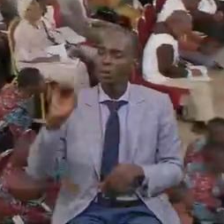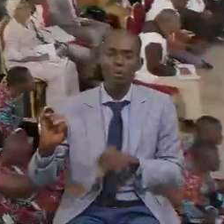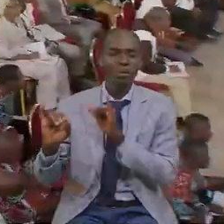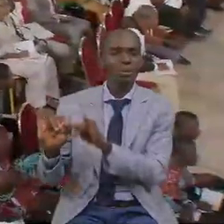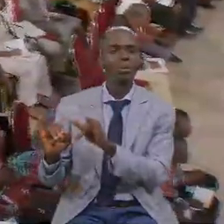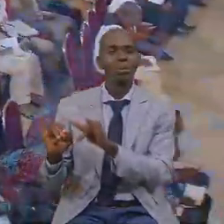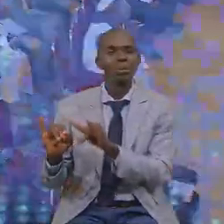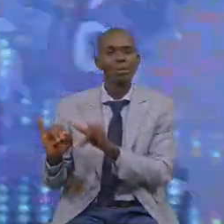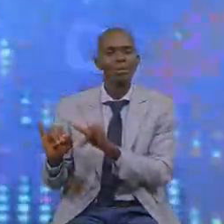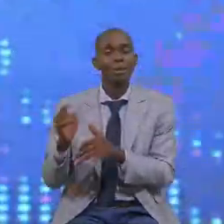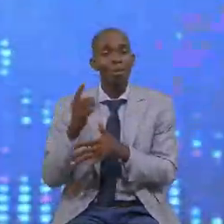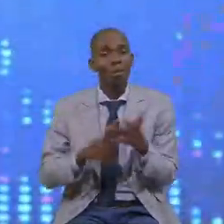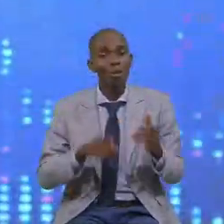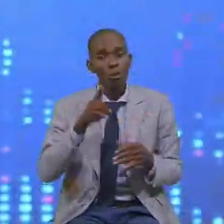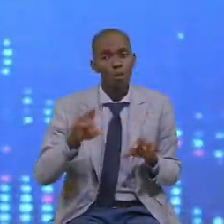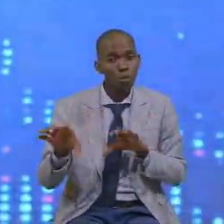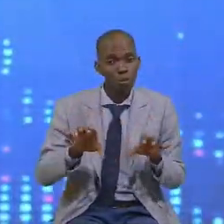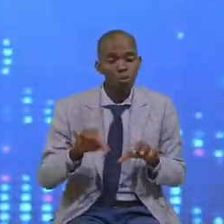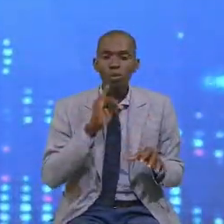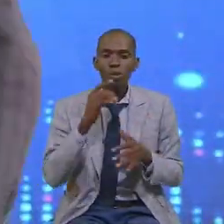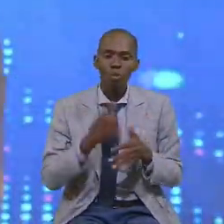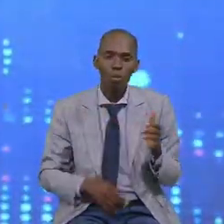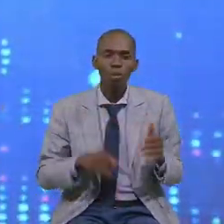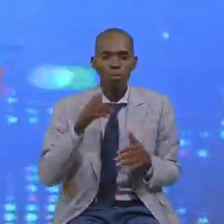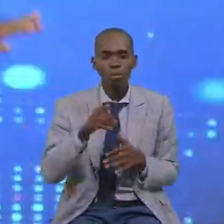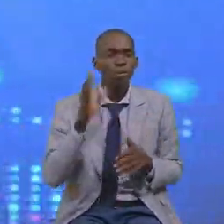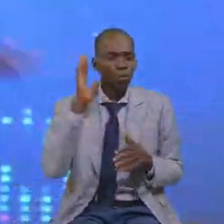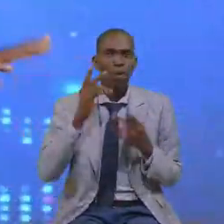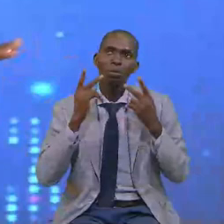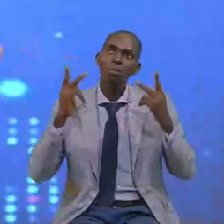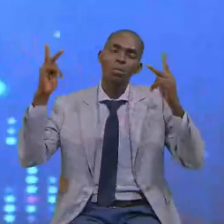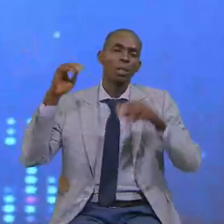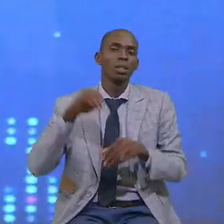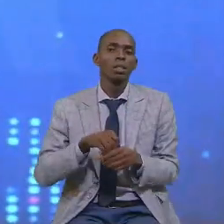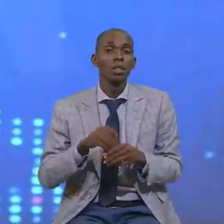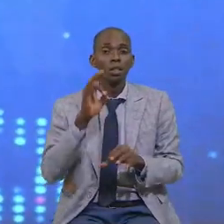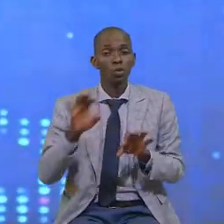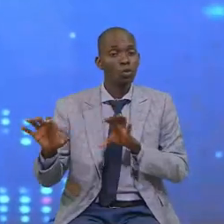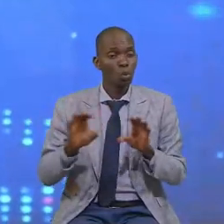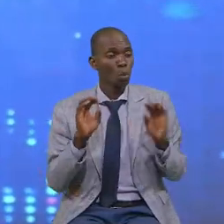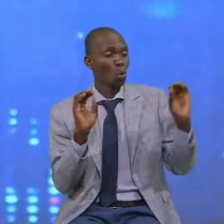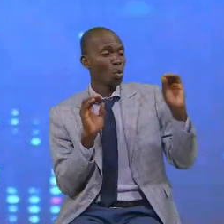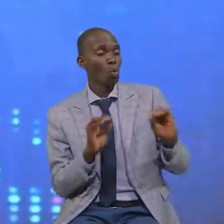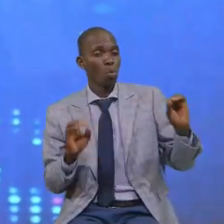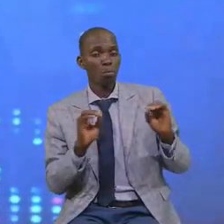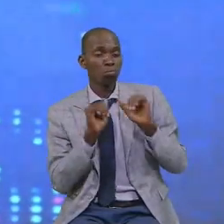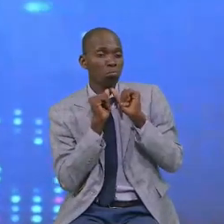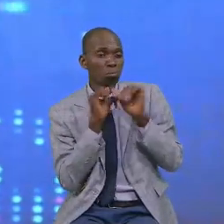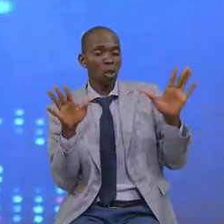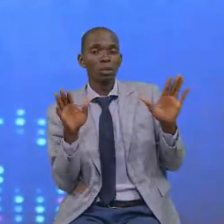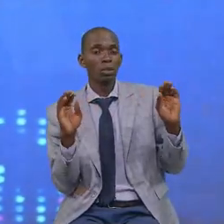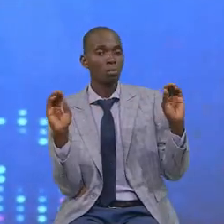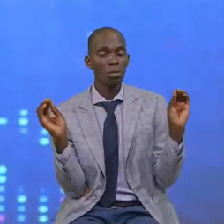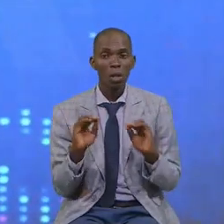What we do is what will prosper. If we do zero, we don't become heroes by